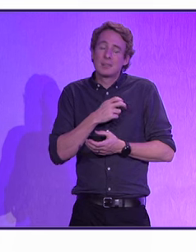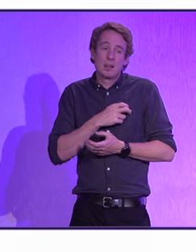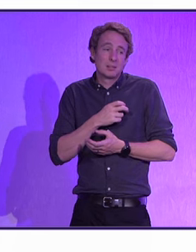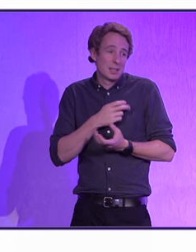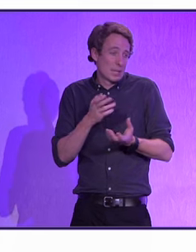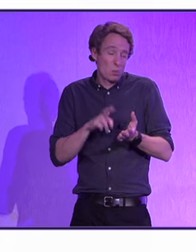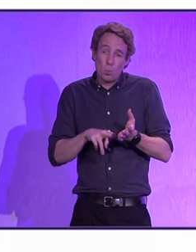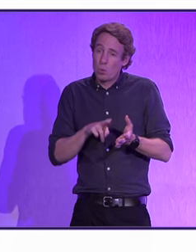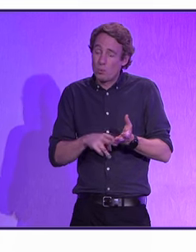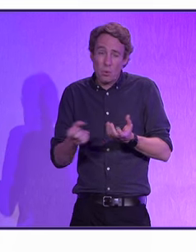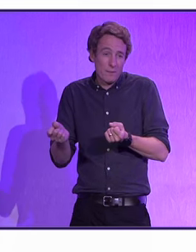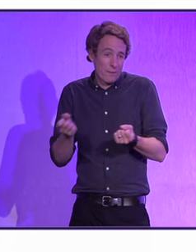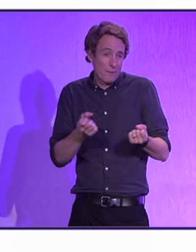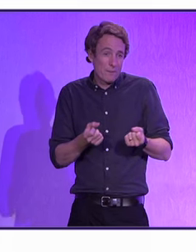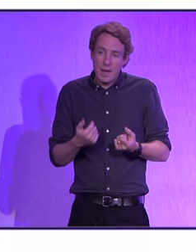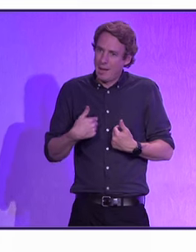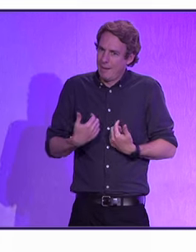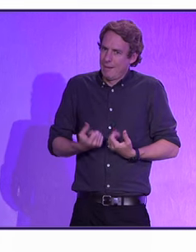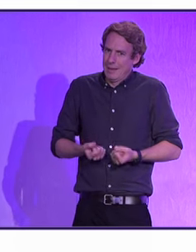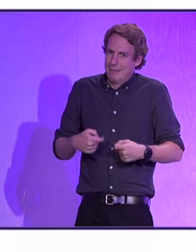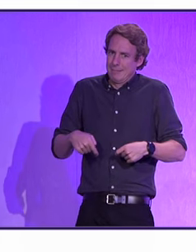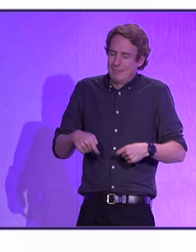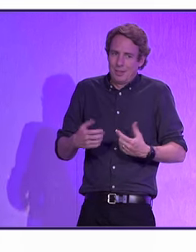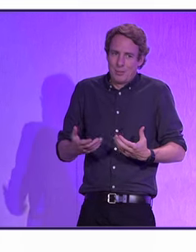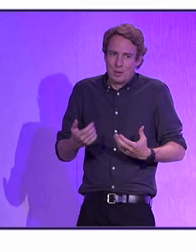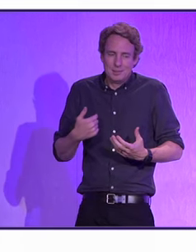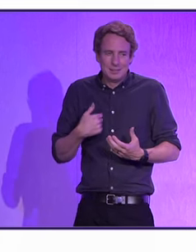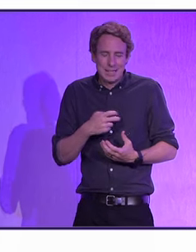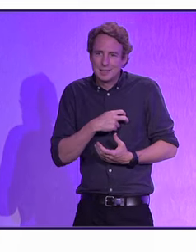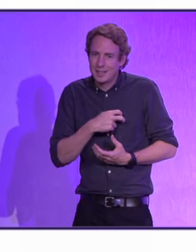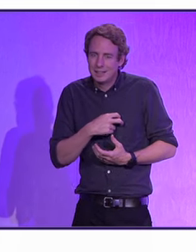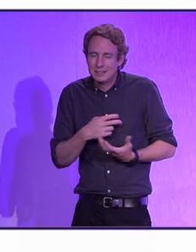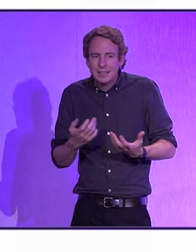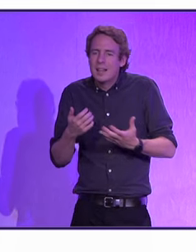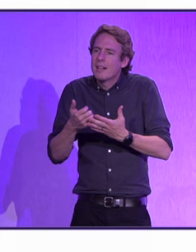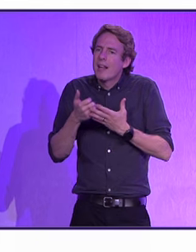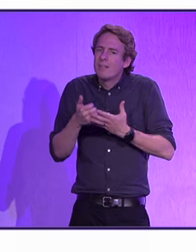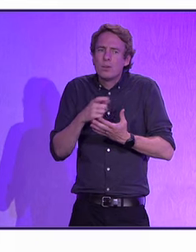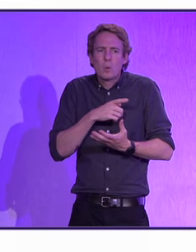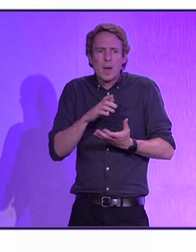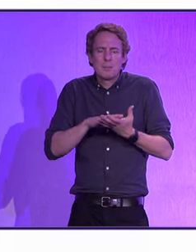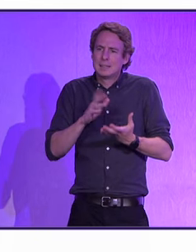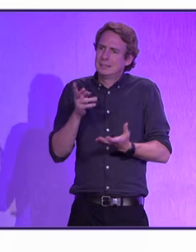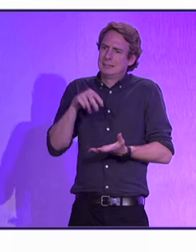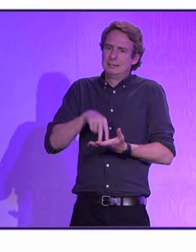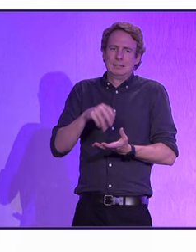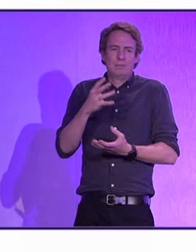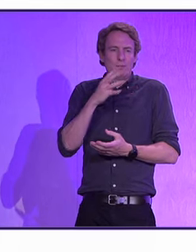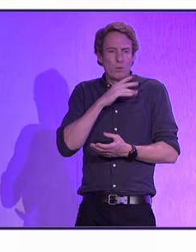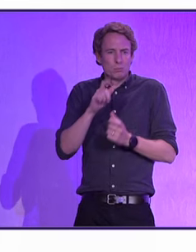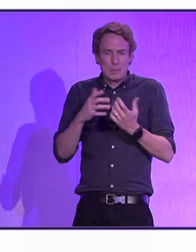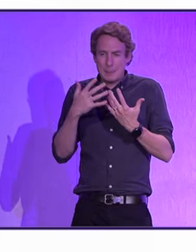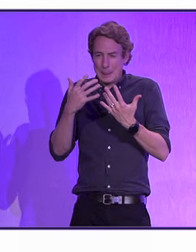Anxiety is normal, natural. It's what I'm feeling at the moment, but it's helpful and it means people will stand up in front of 400 people here